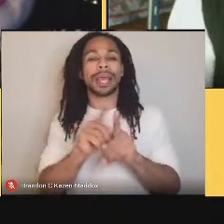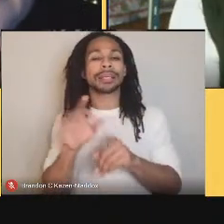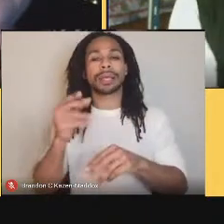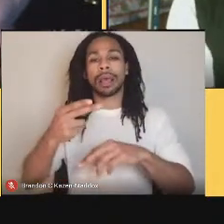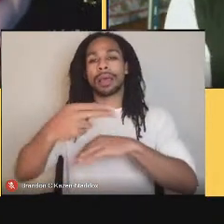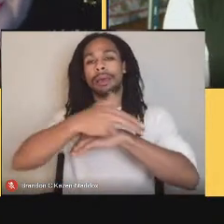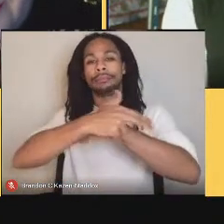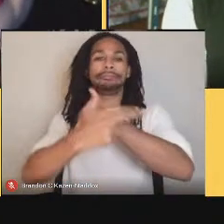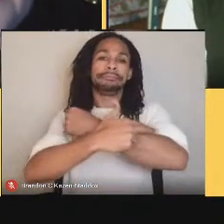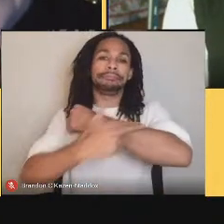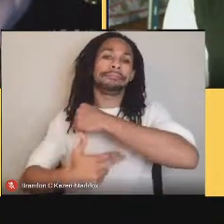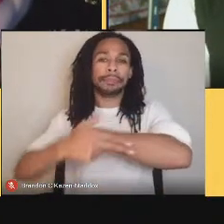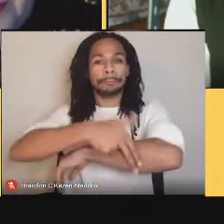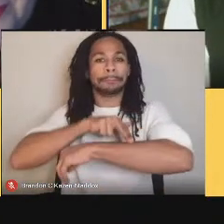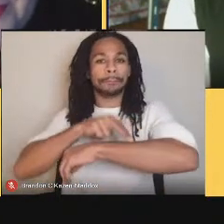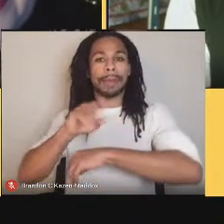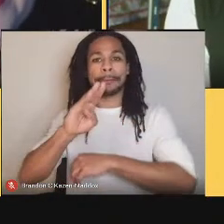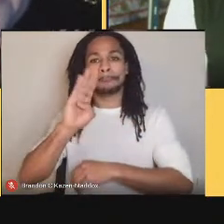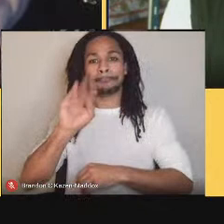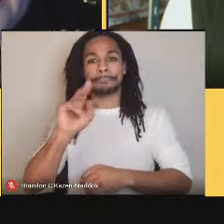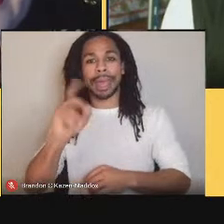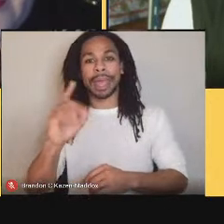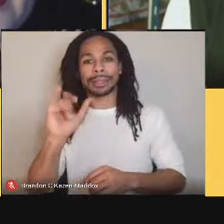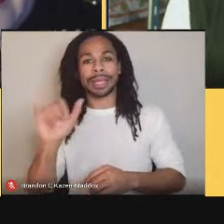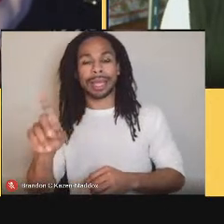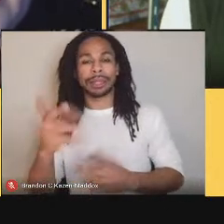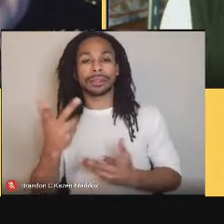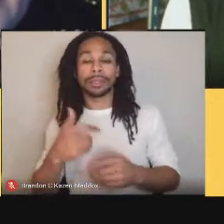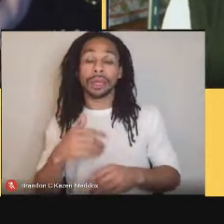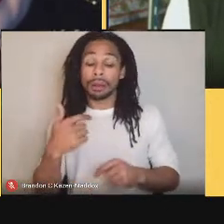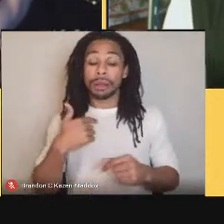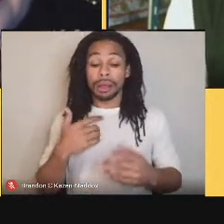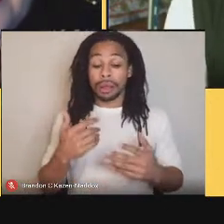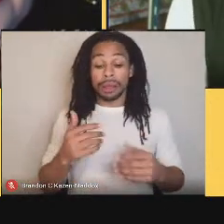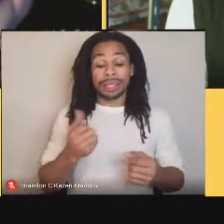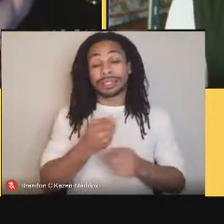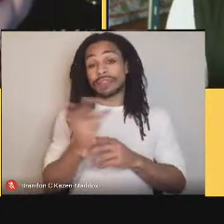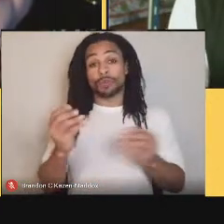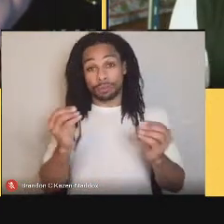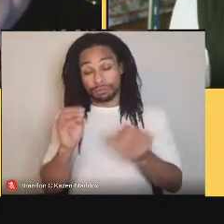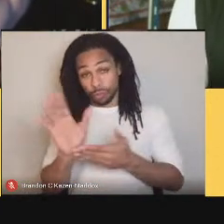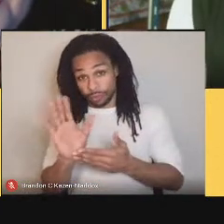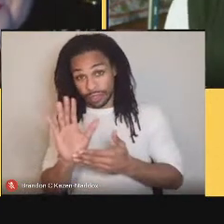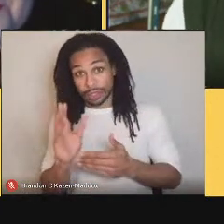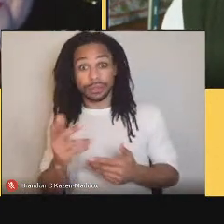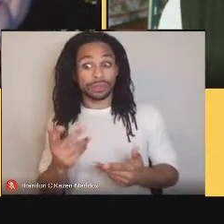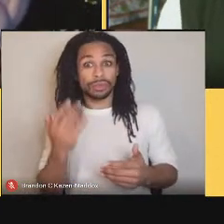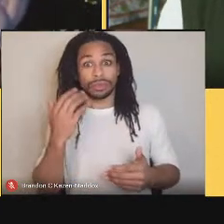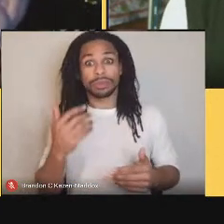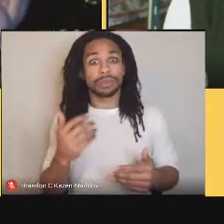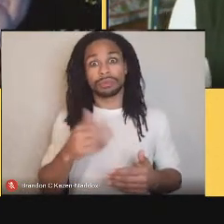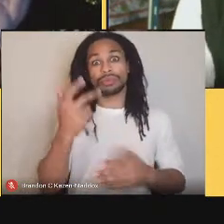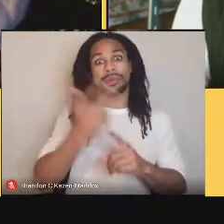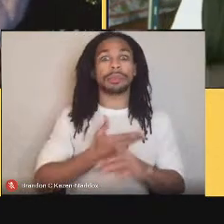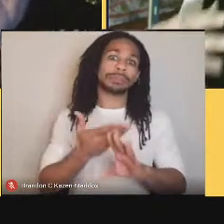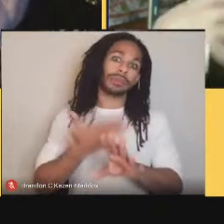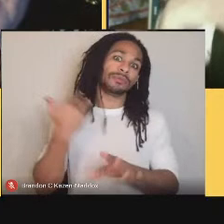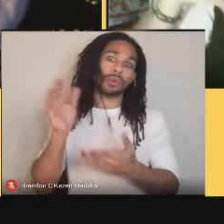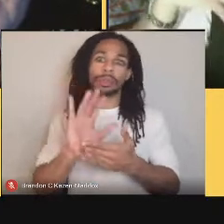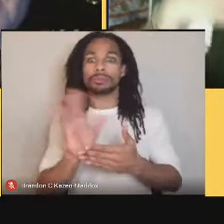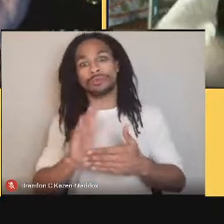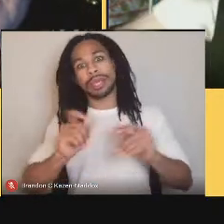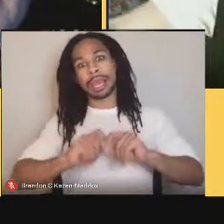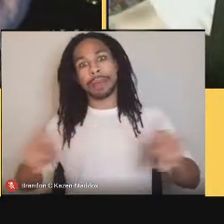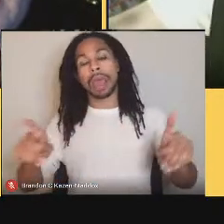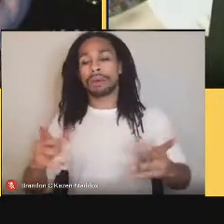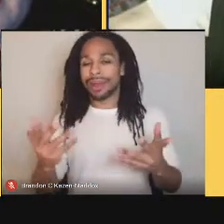I've worked on projects where we've had to do that before. Several movies, even at my studio, where we got 3 months before the movie came out and we had to kind